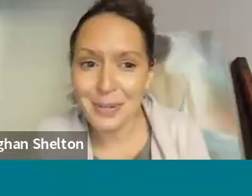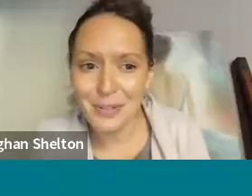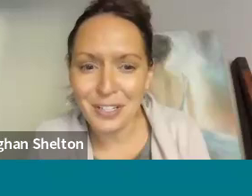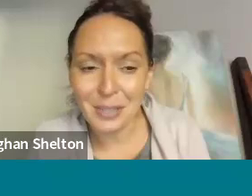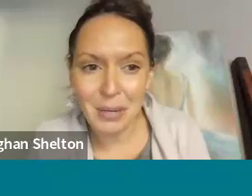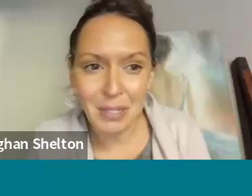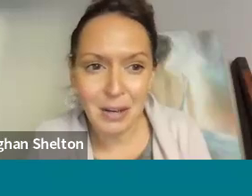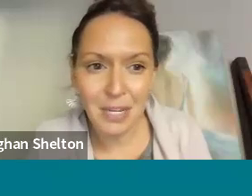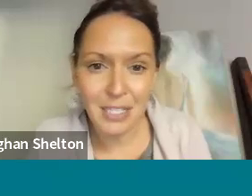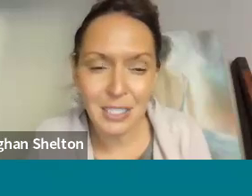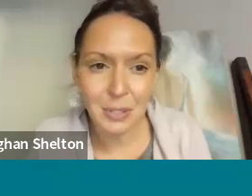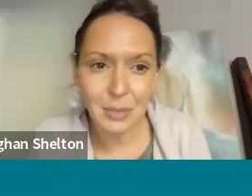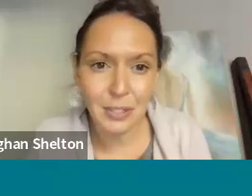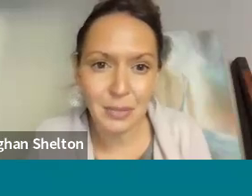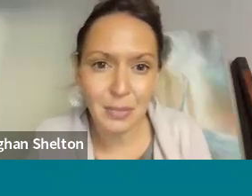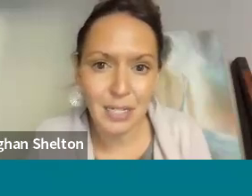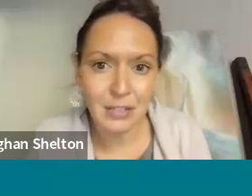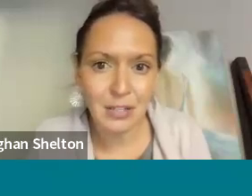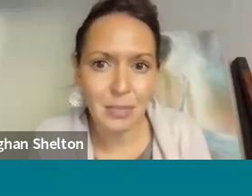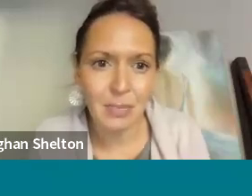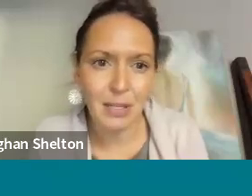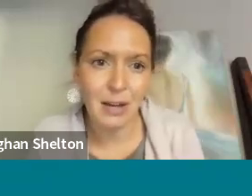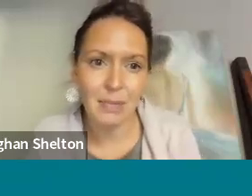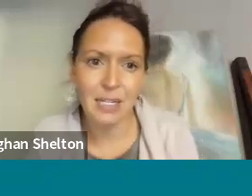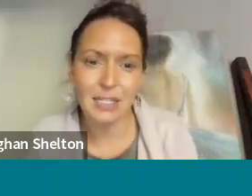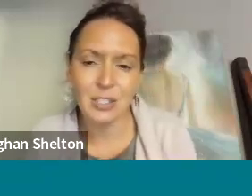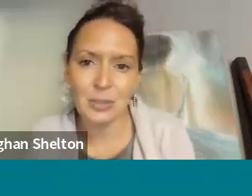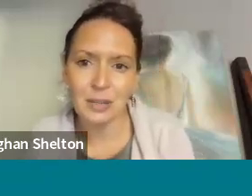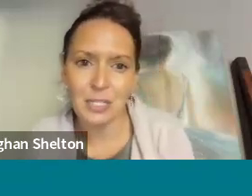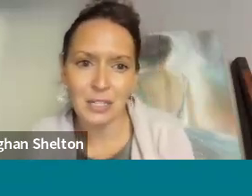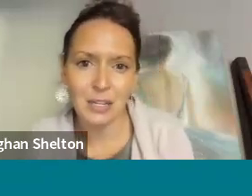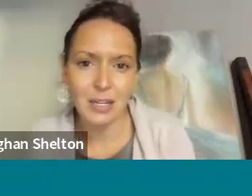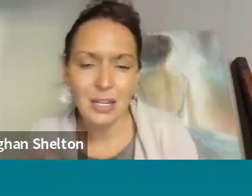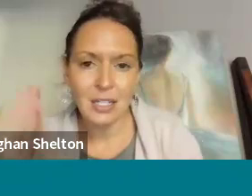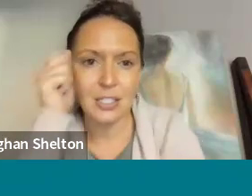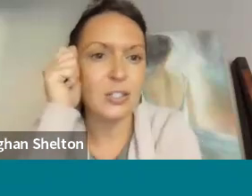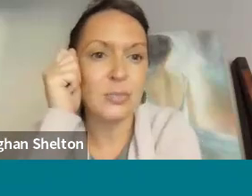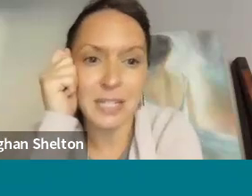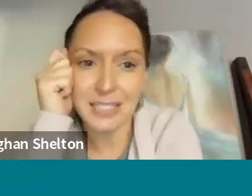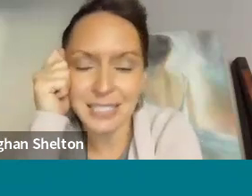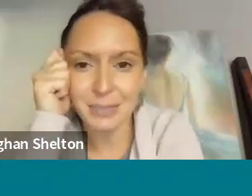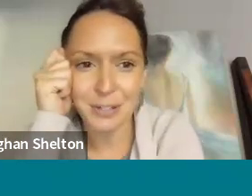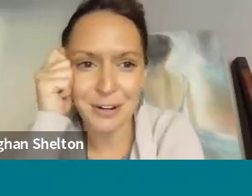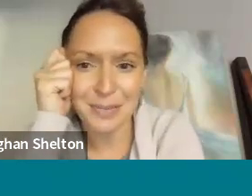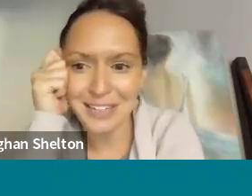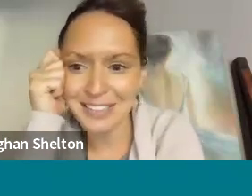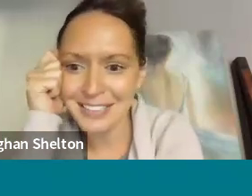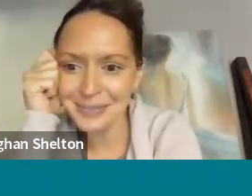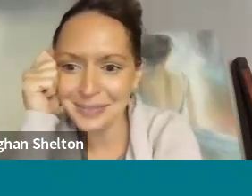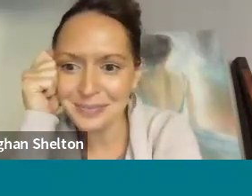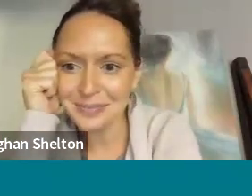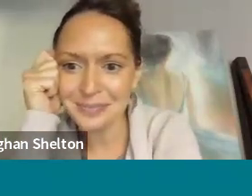Okay, as we move into public comment, I just want to put a reminder that public comment needs to be limited to 2 minutes per